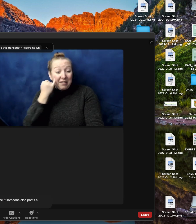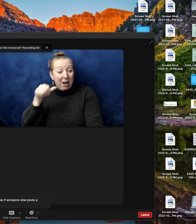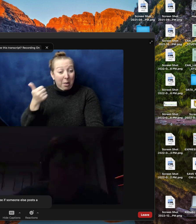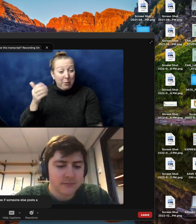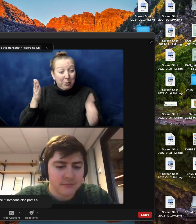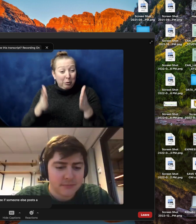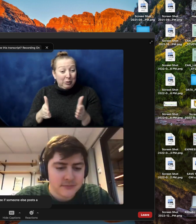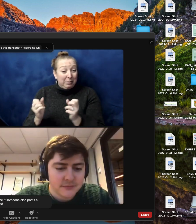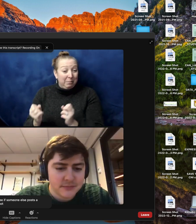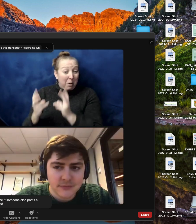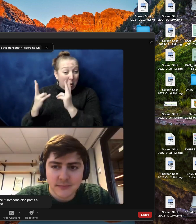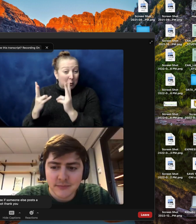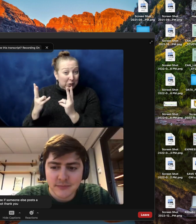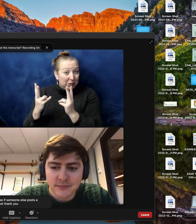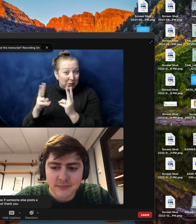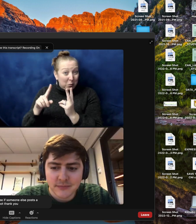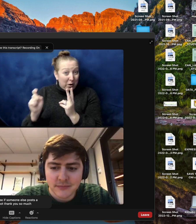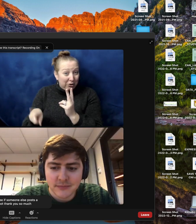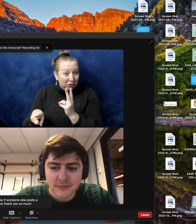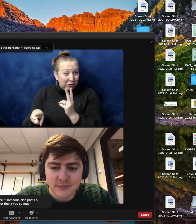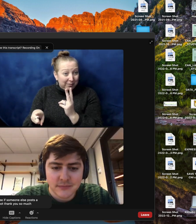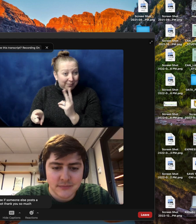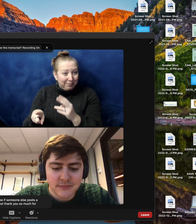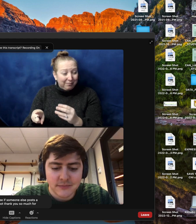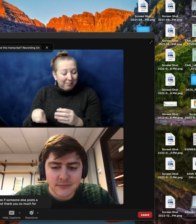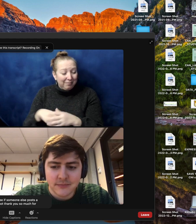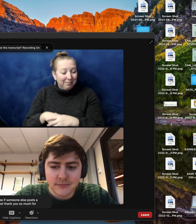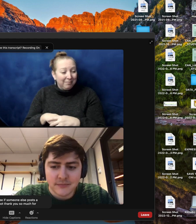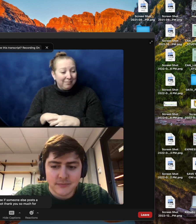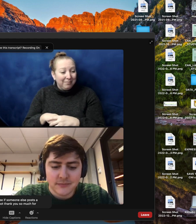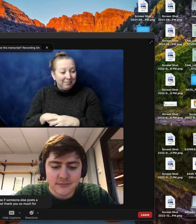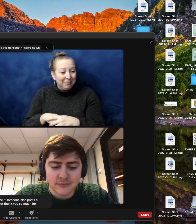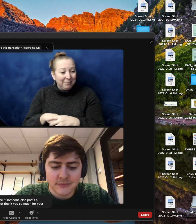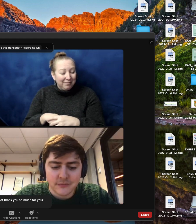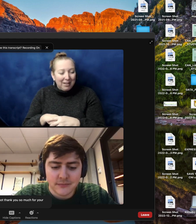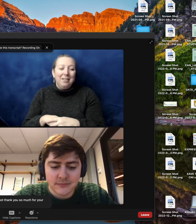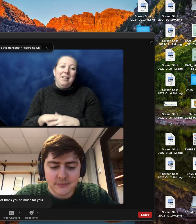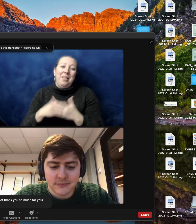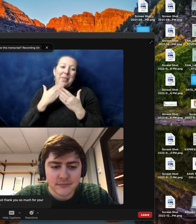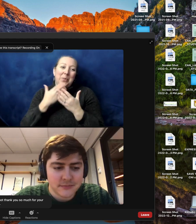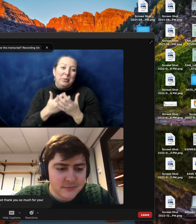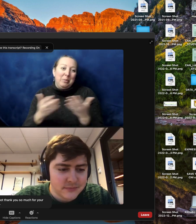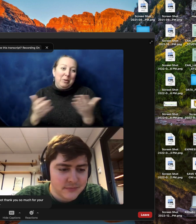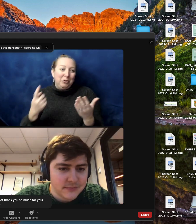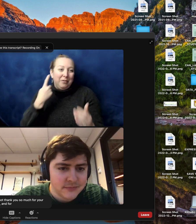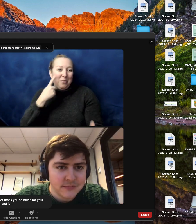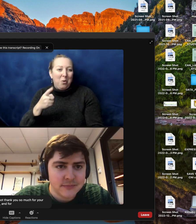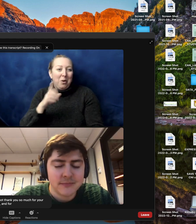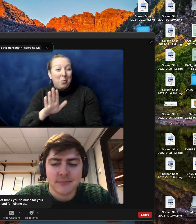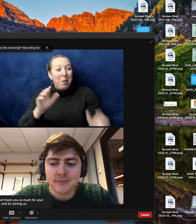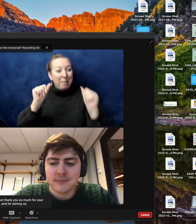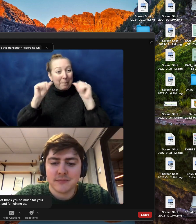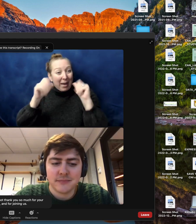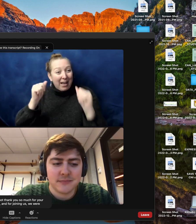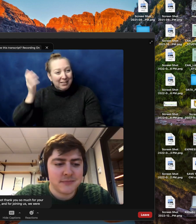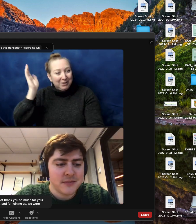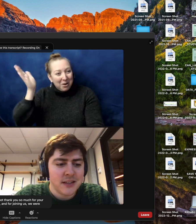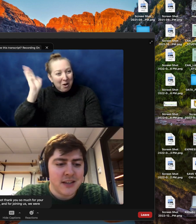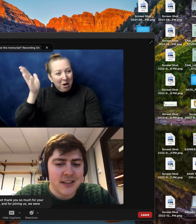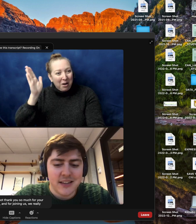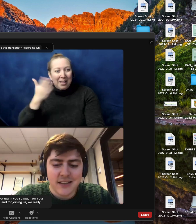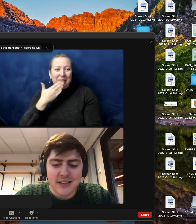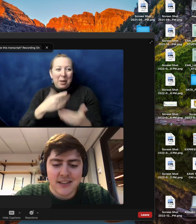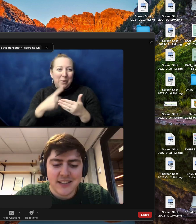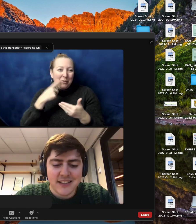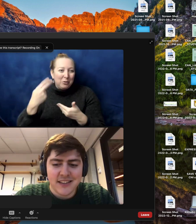not, thank you so much for this amazing talk and for joining us. We really appreciate it. Thank